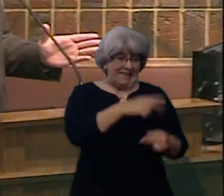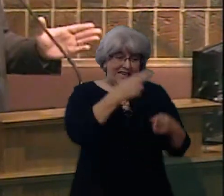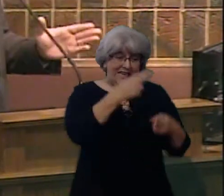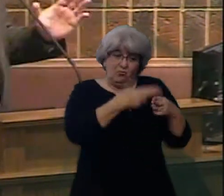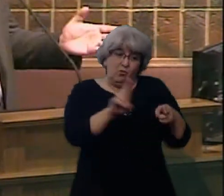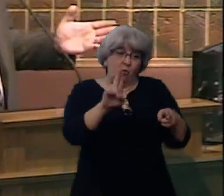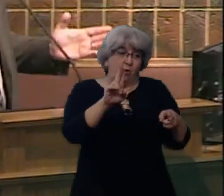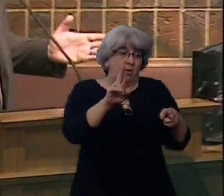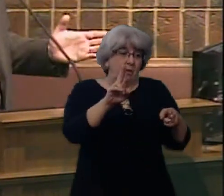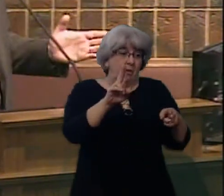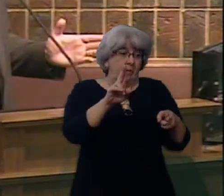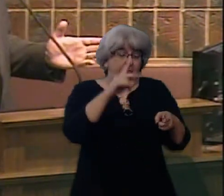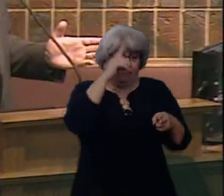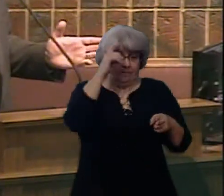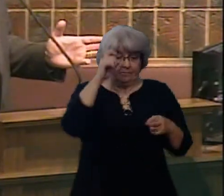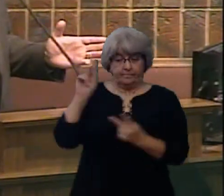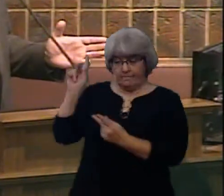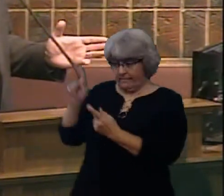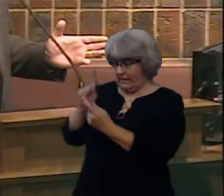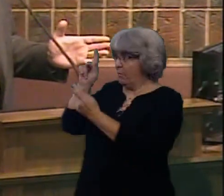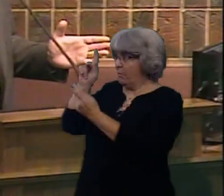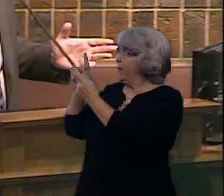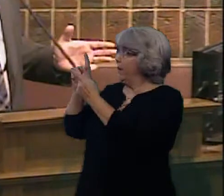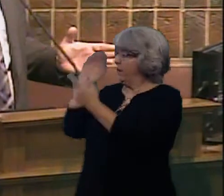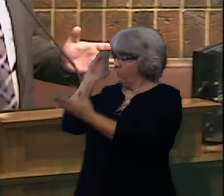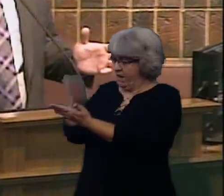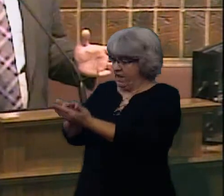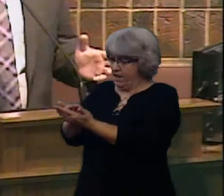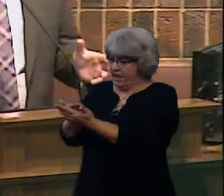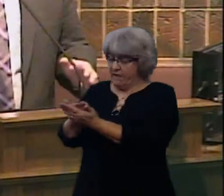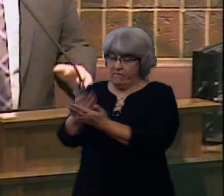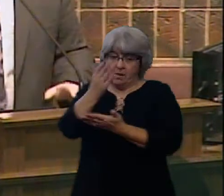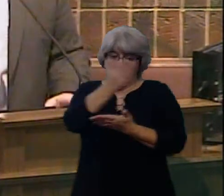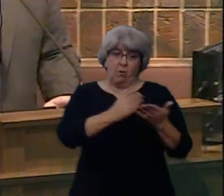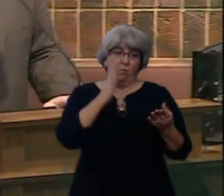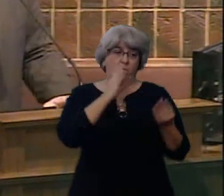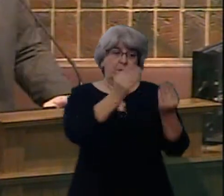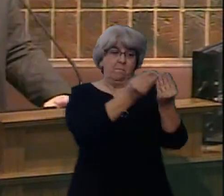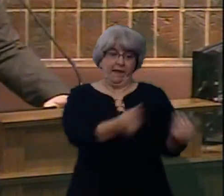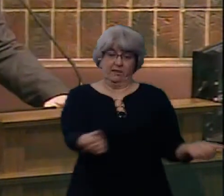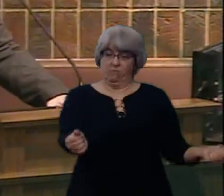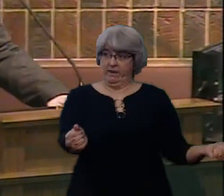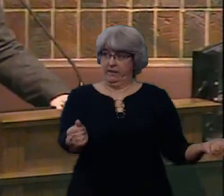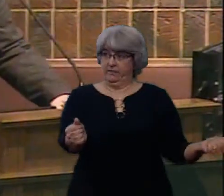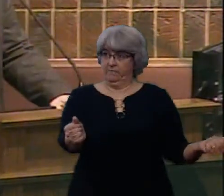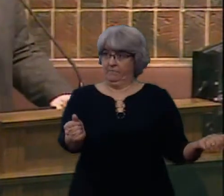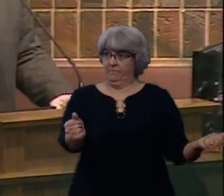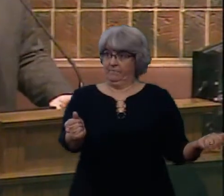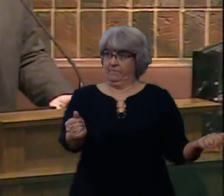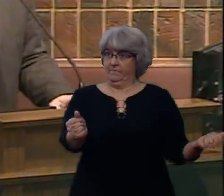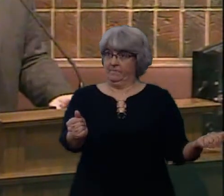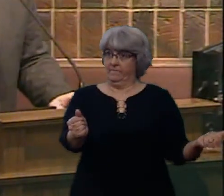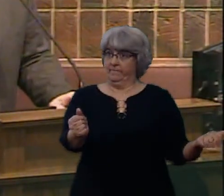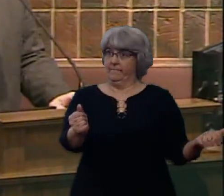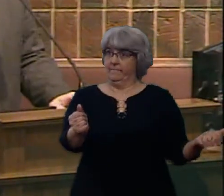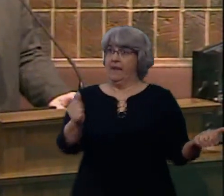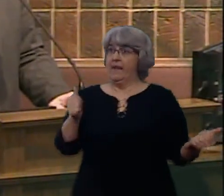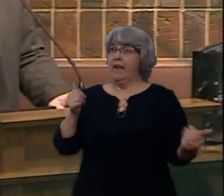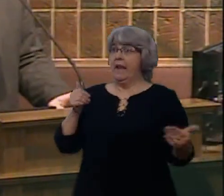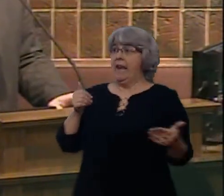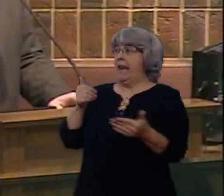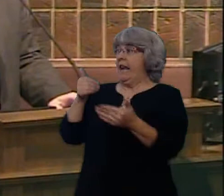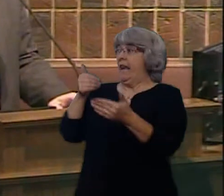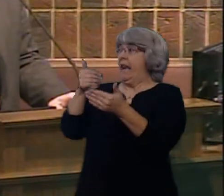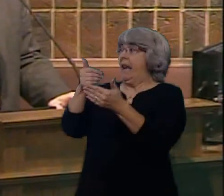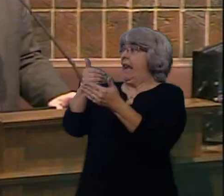comes, the partial will pass away. Now, towards the end of his life, when he's writing to Timothy, the last letter that